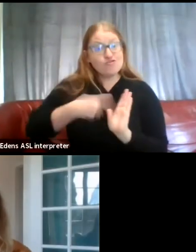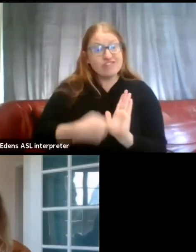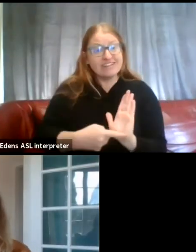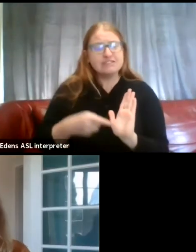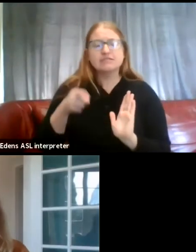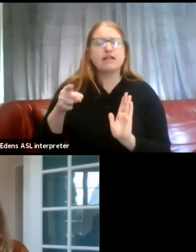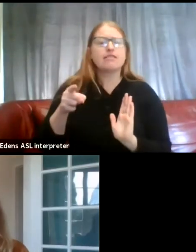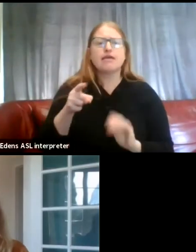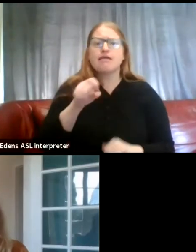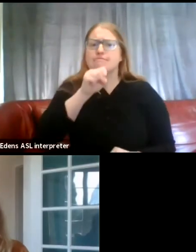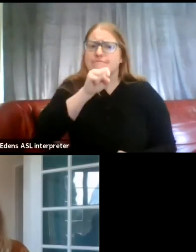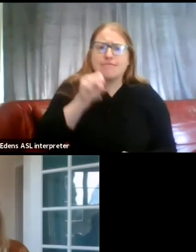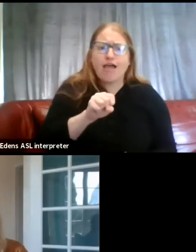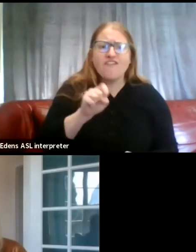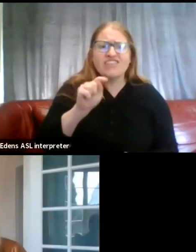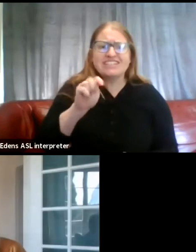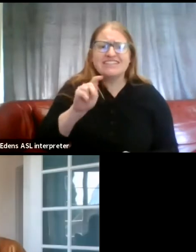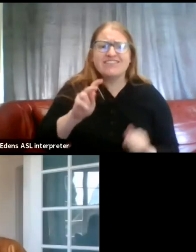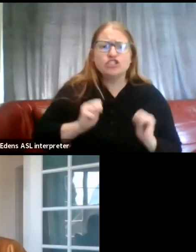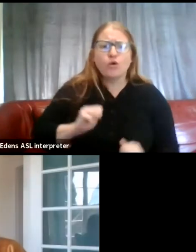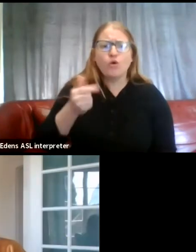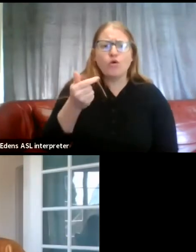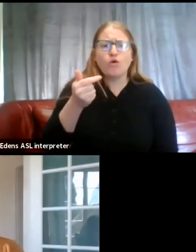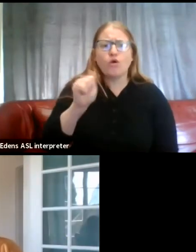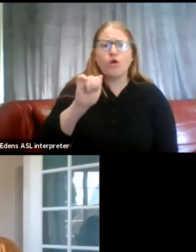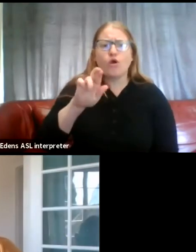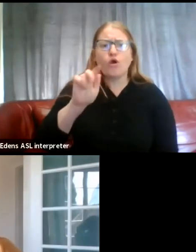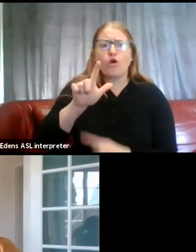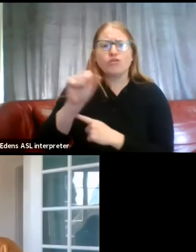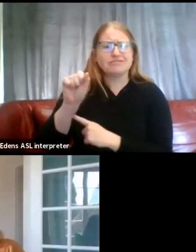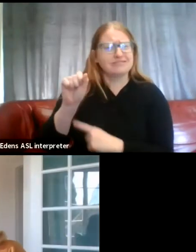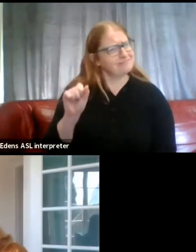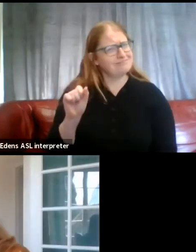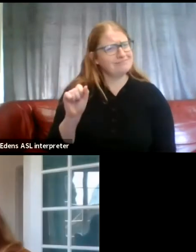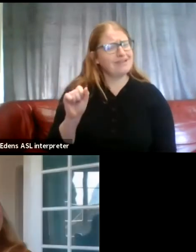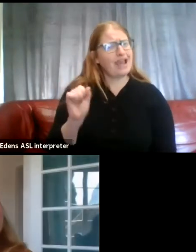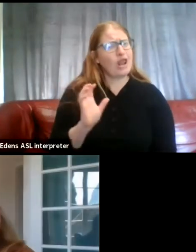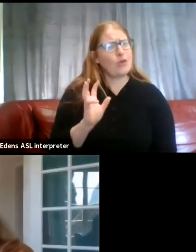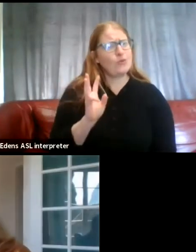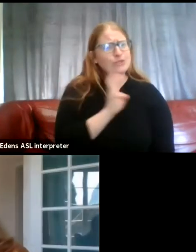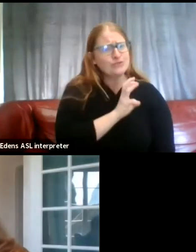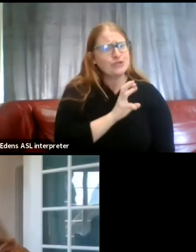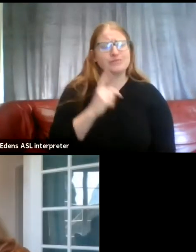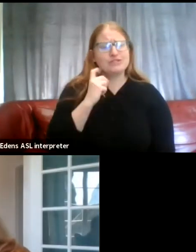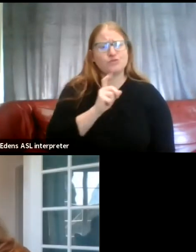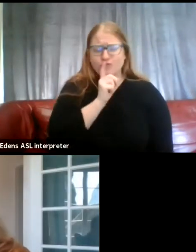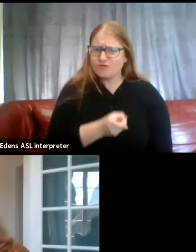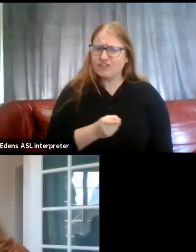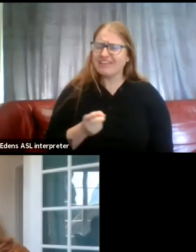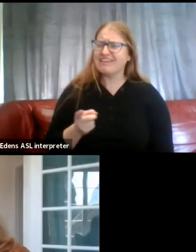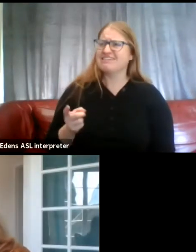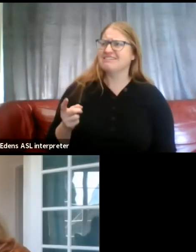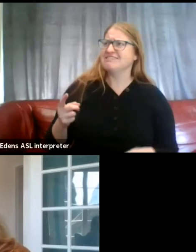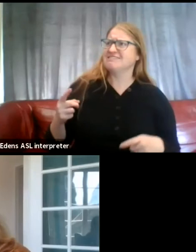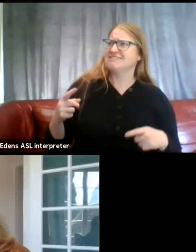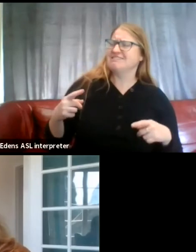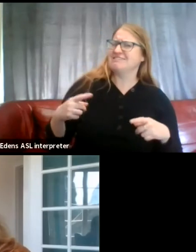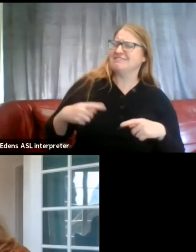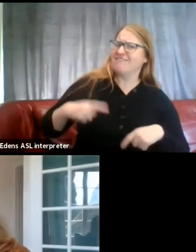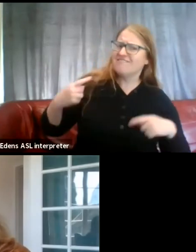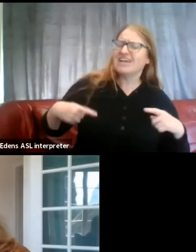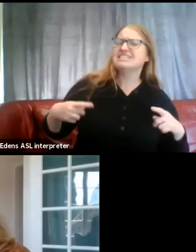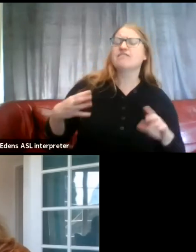Girls. It was a weird show because it was so divisive, and so, but middle-aged